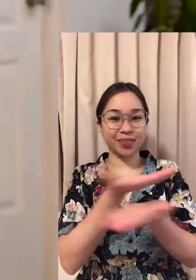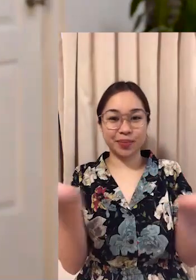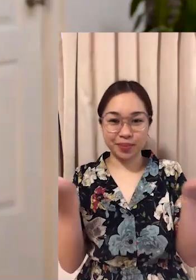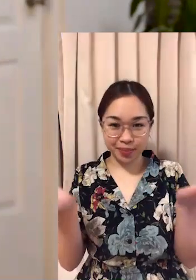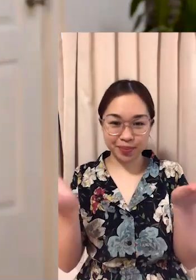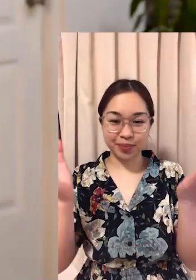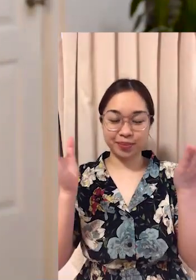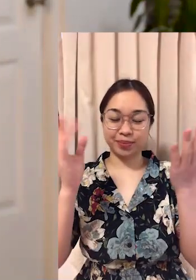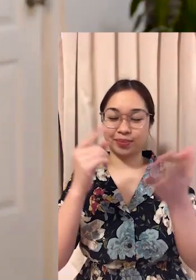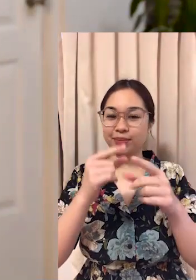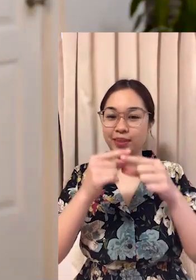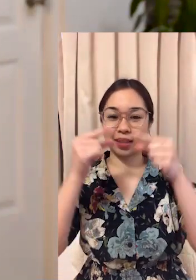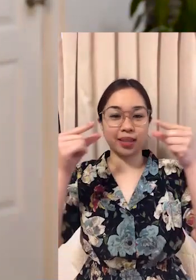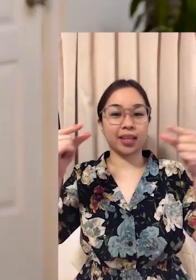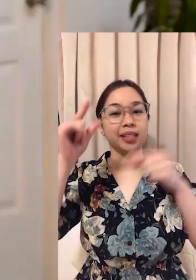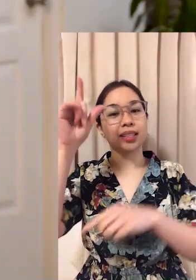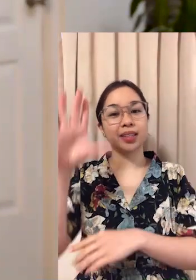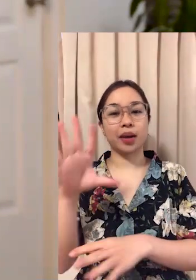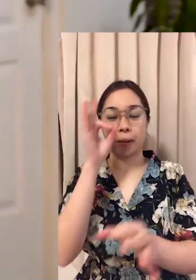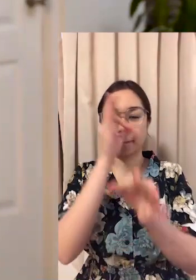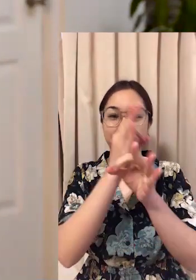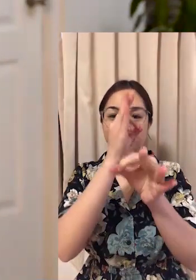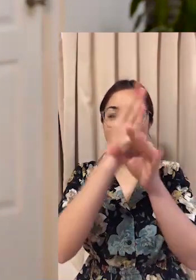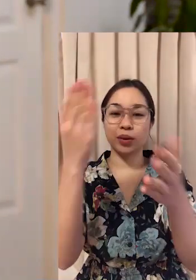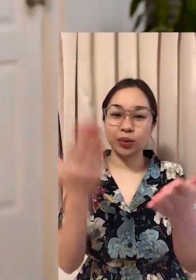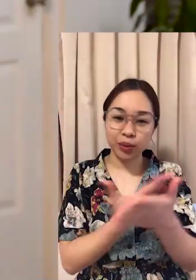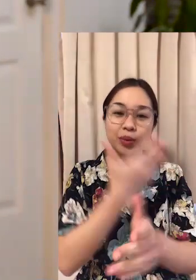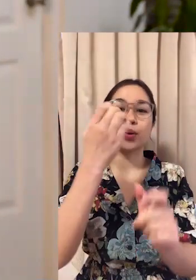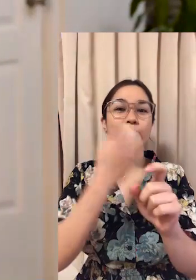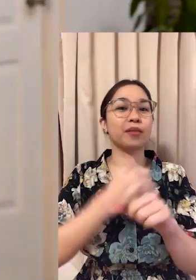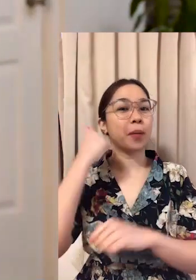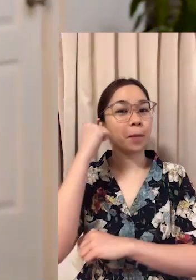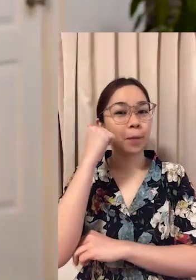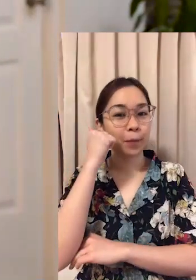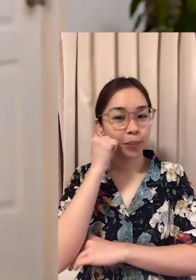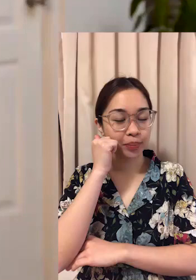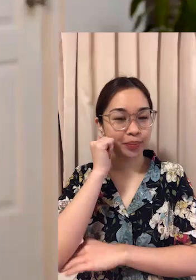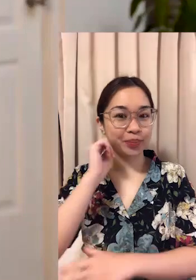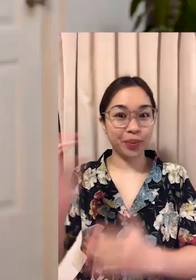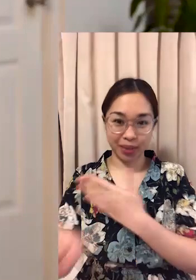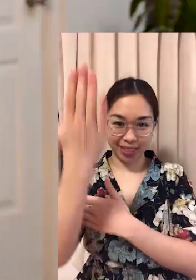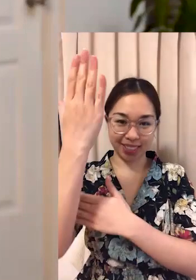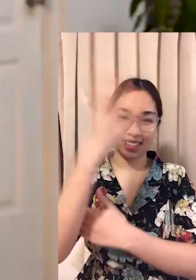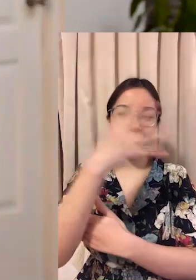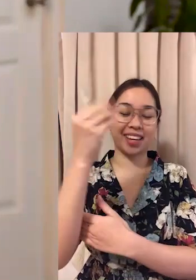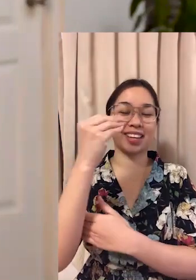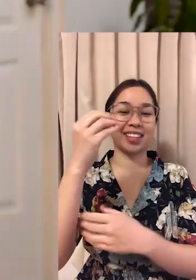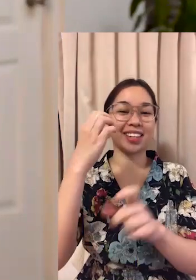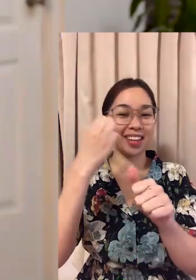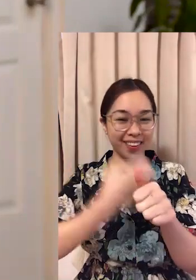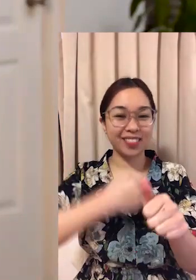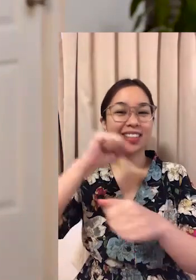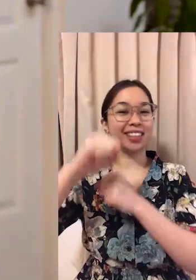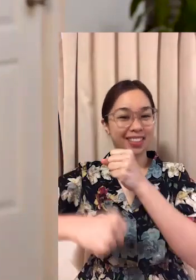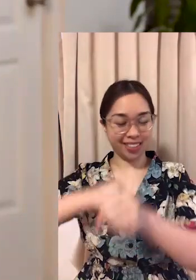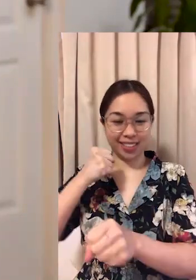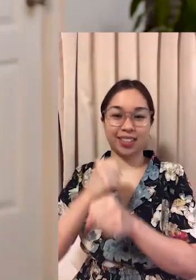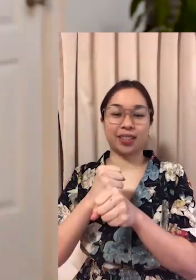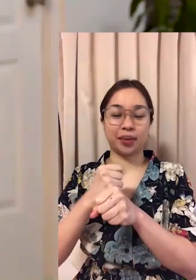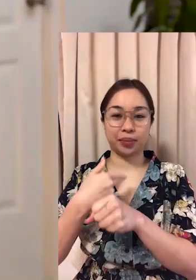Happy New Year, everyone! Great is God's faithfulness. They are new every morning and every year. Ako po si May. At ako po si